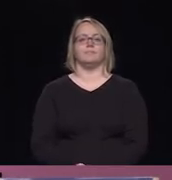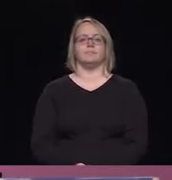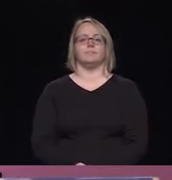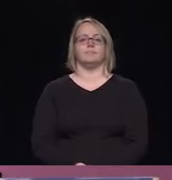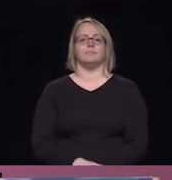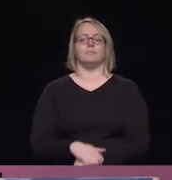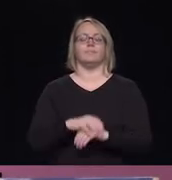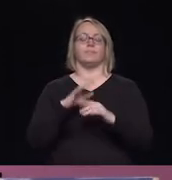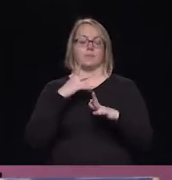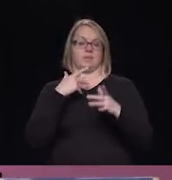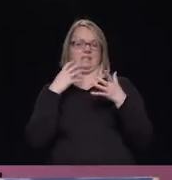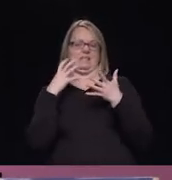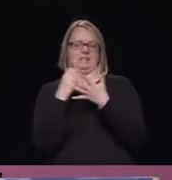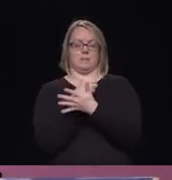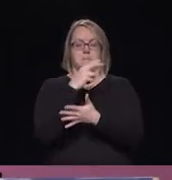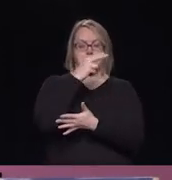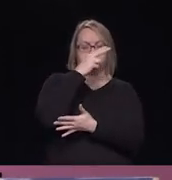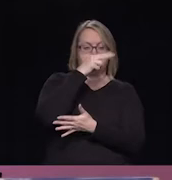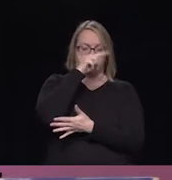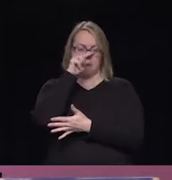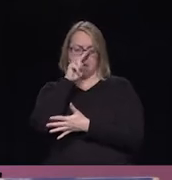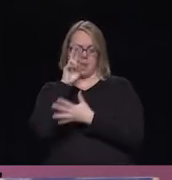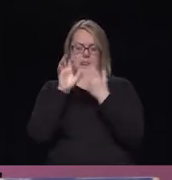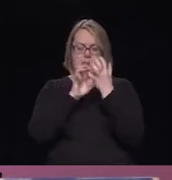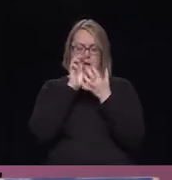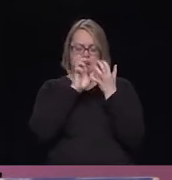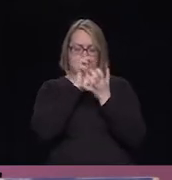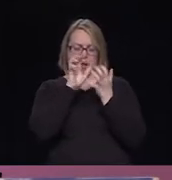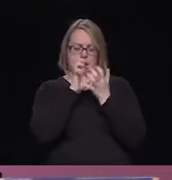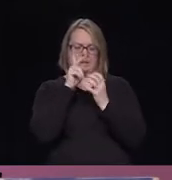Put that shape in, leave it, move on.